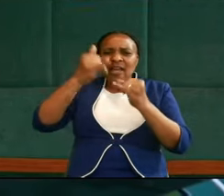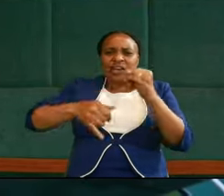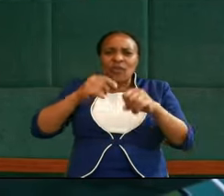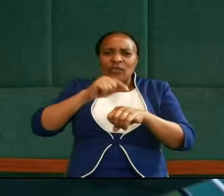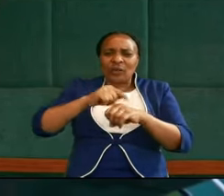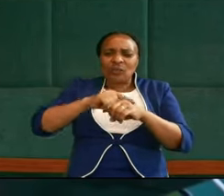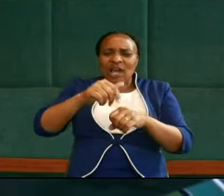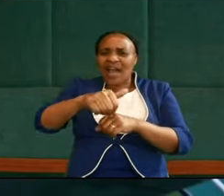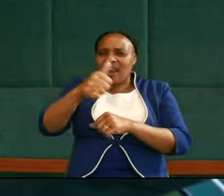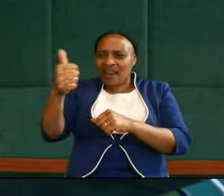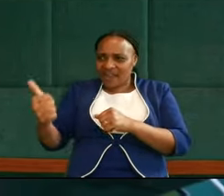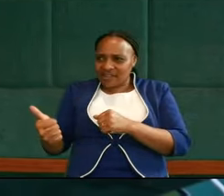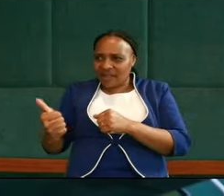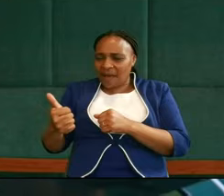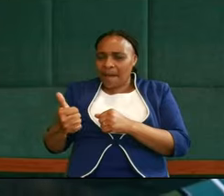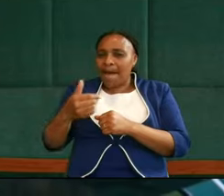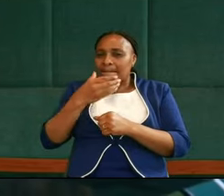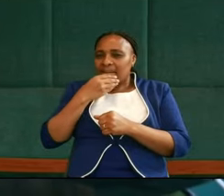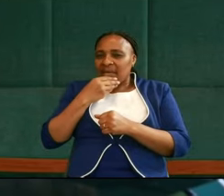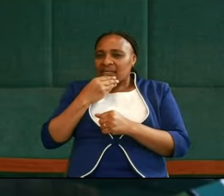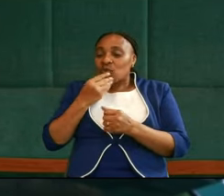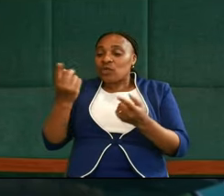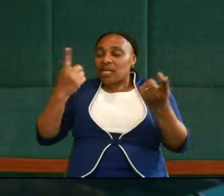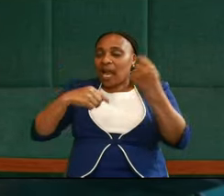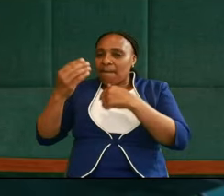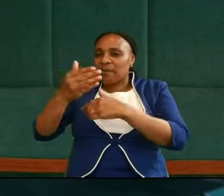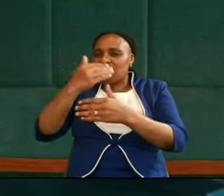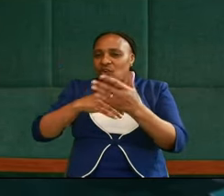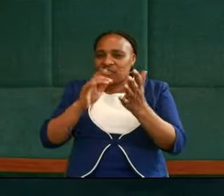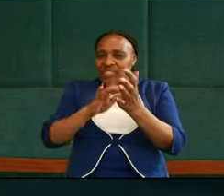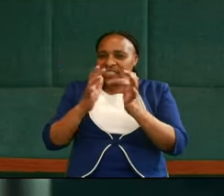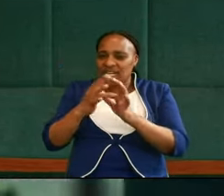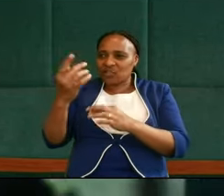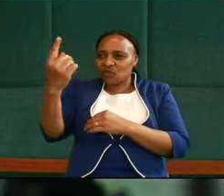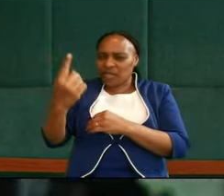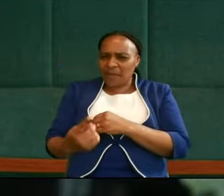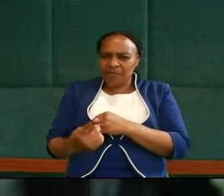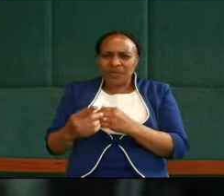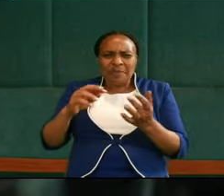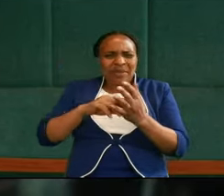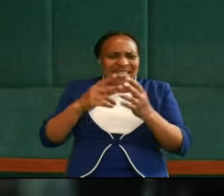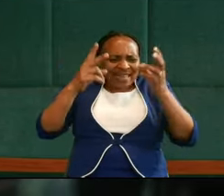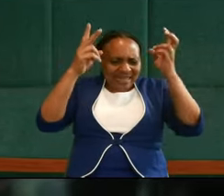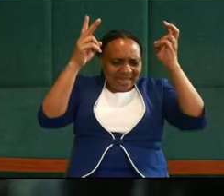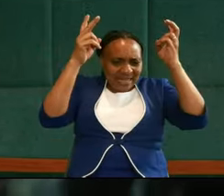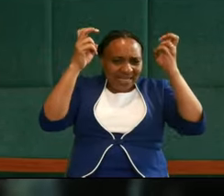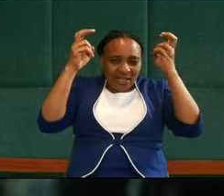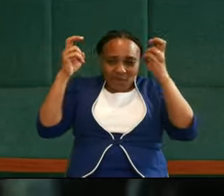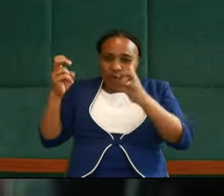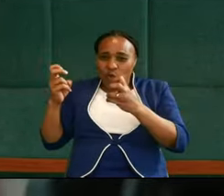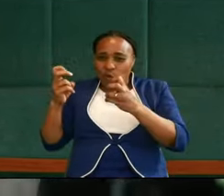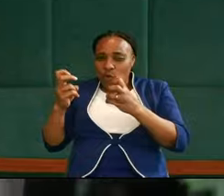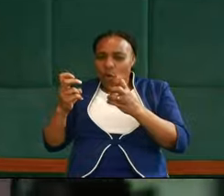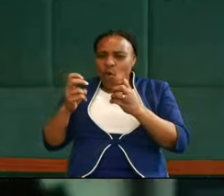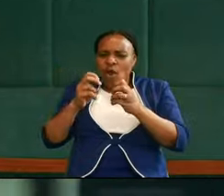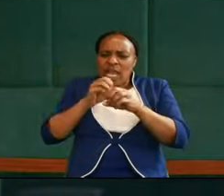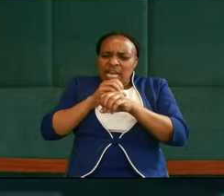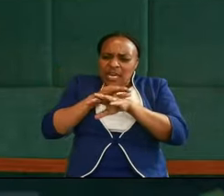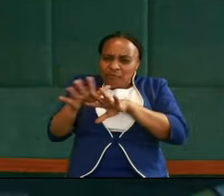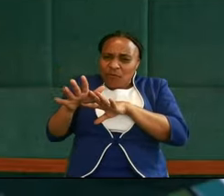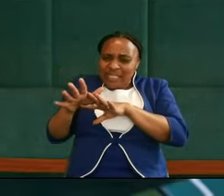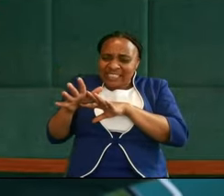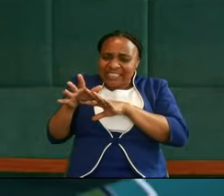another sellout before Jesus will come. Satan and the alluring influences of